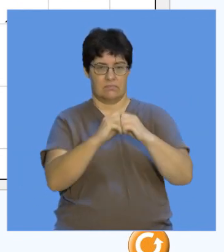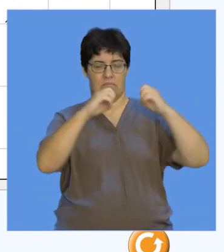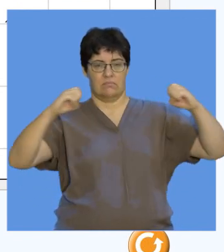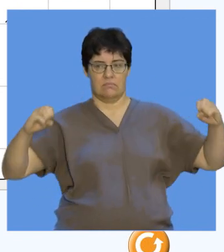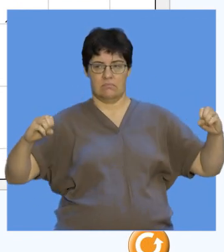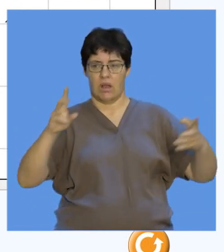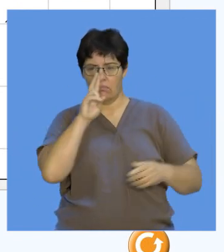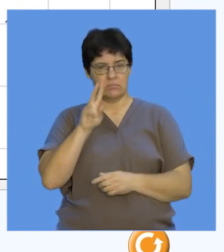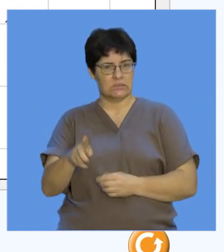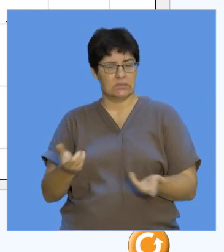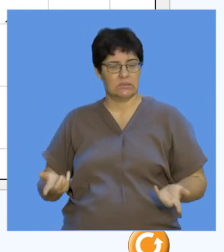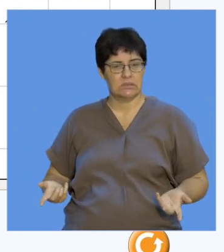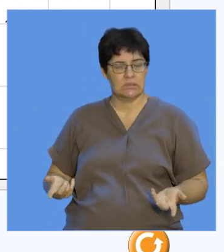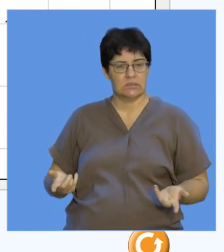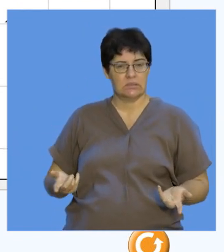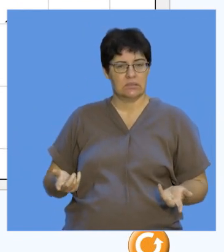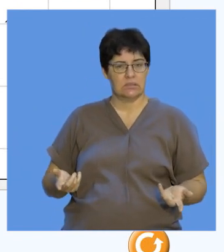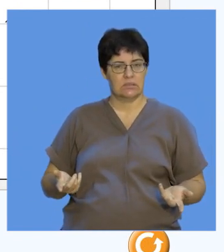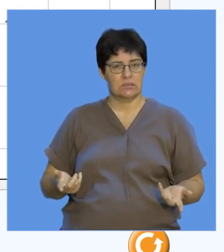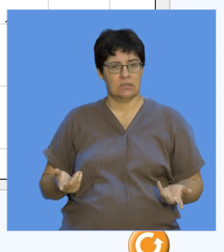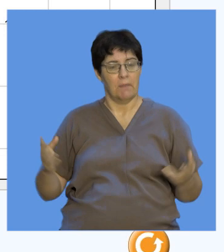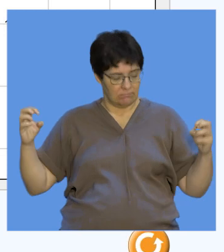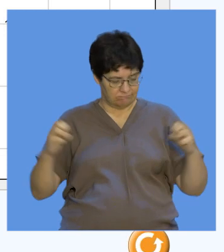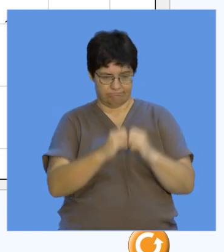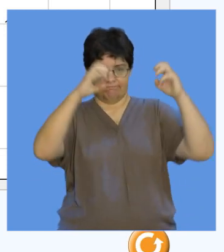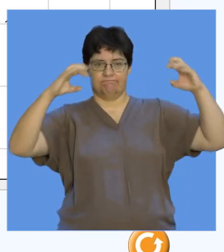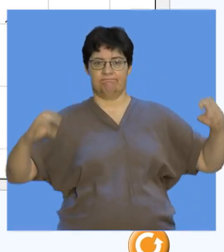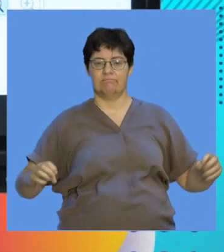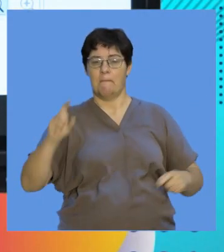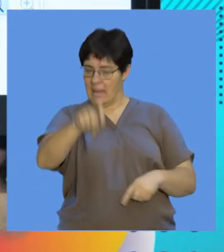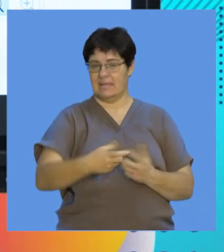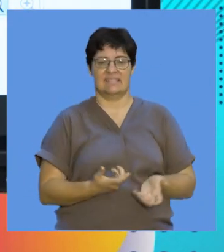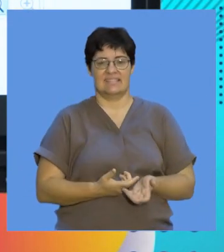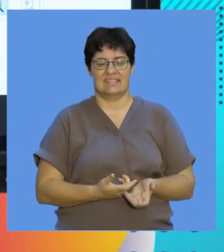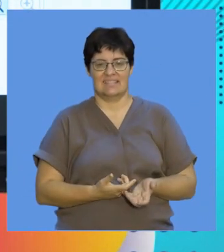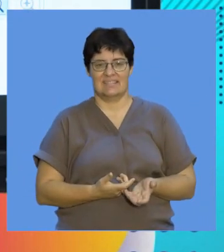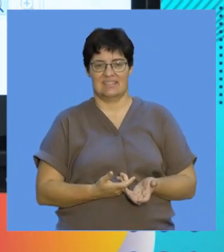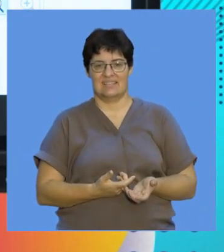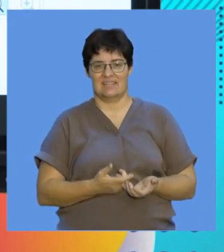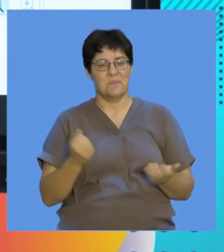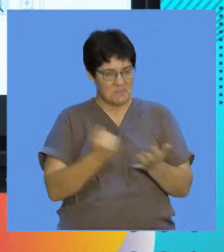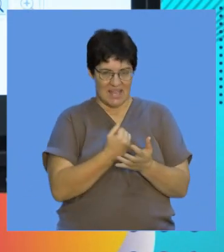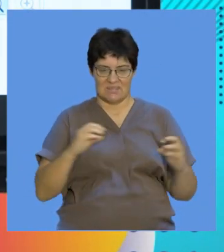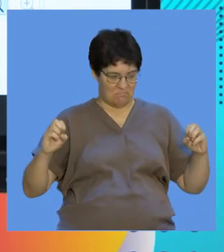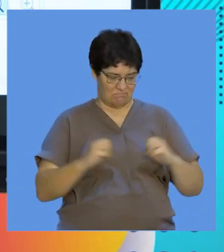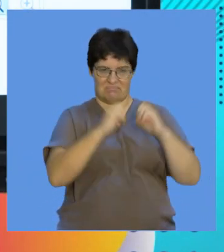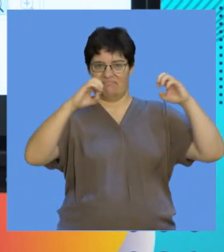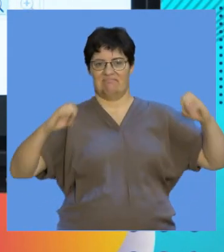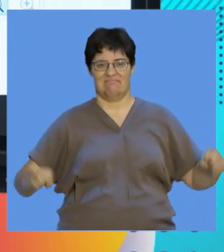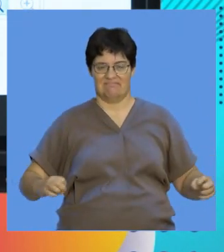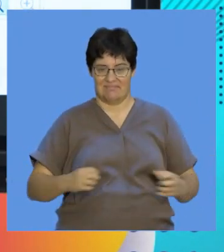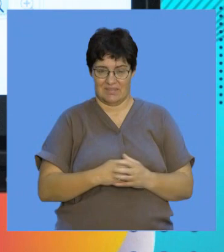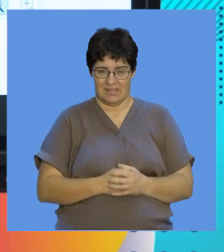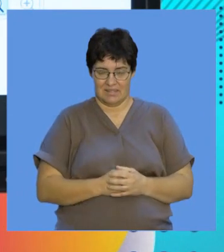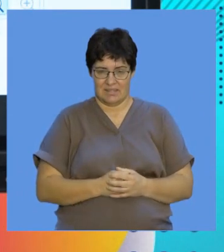that. They have to spring apart, okay? They have to spring apart. But